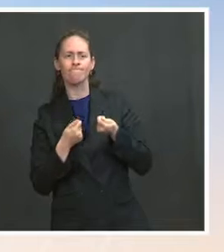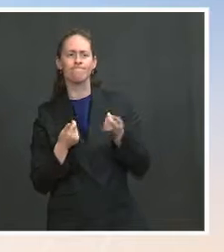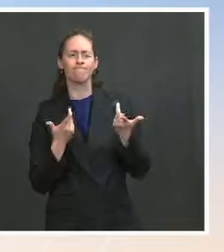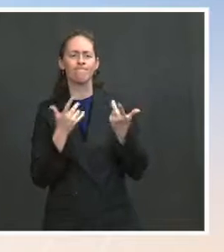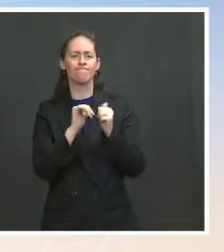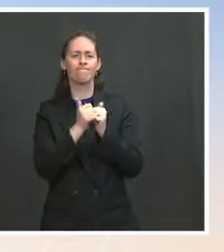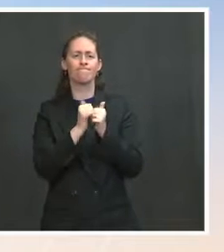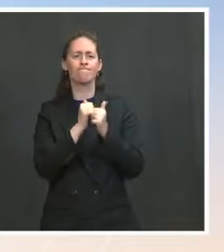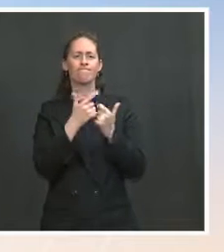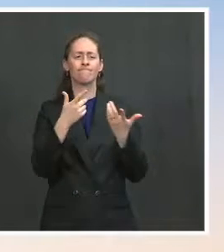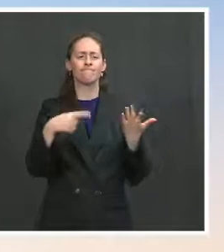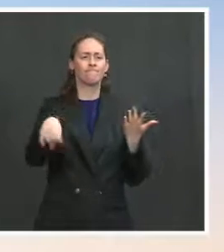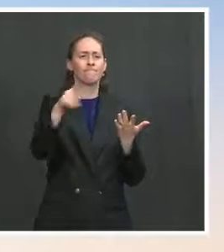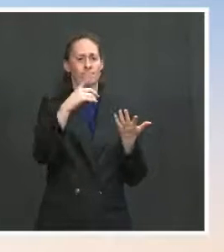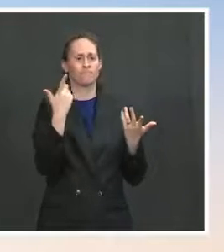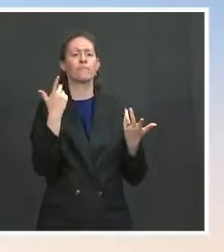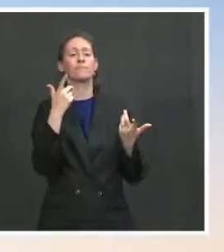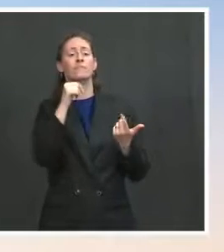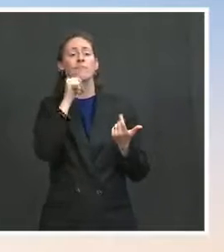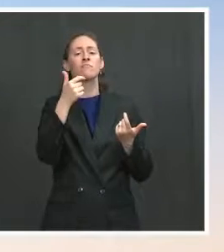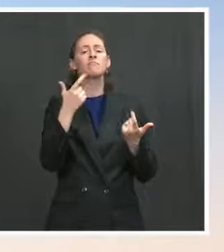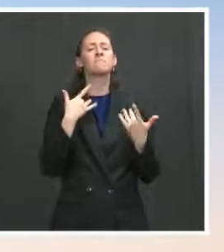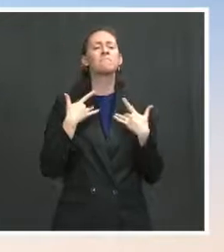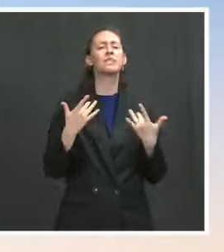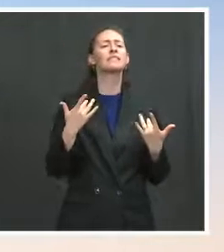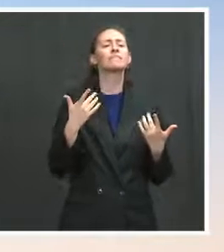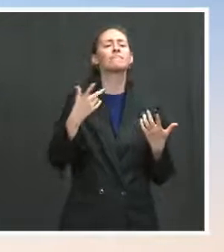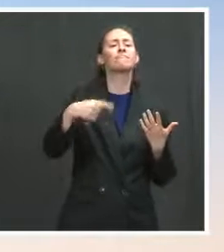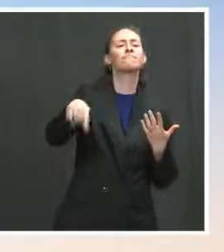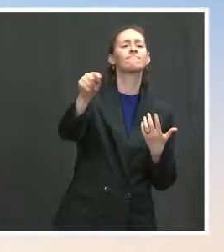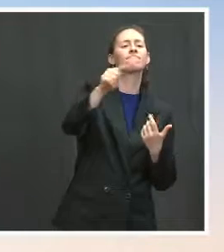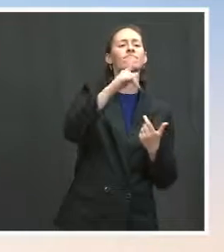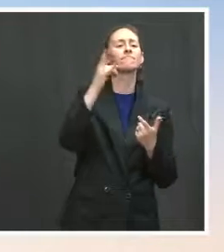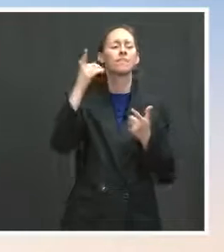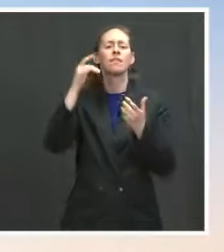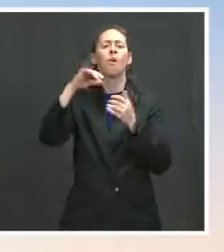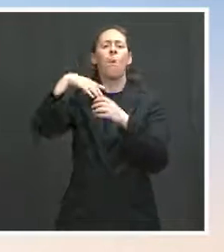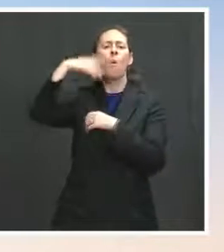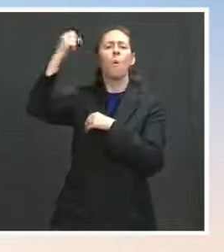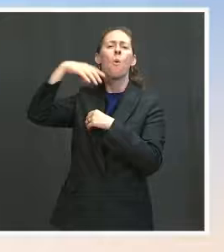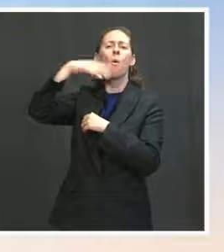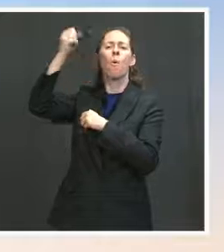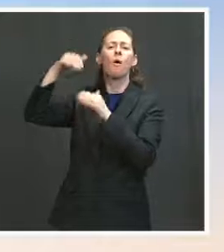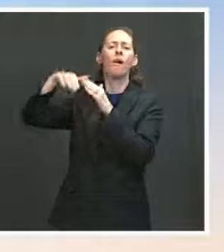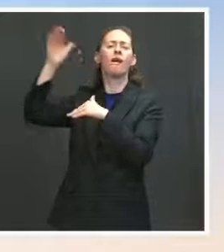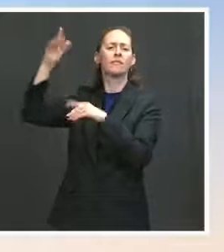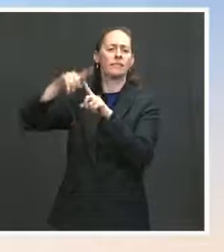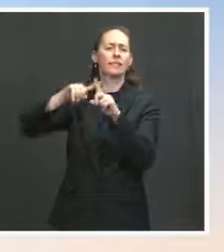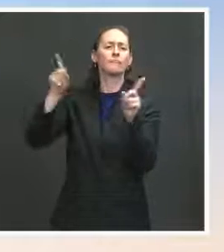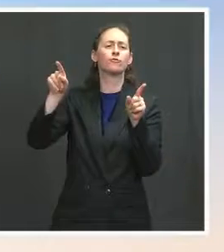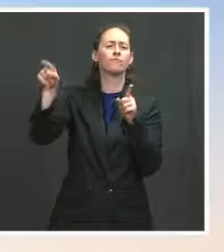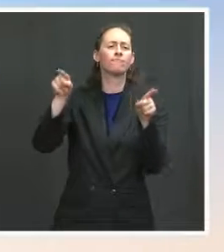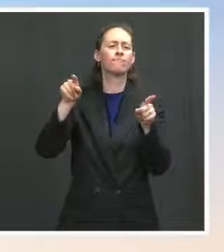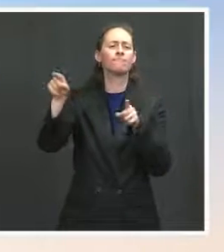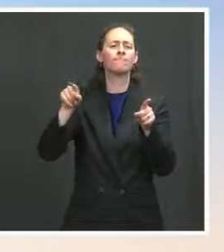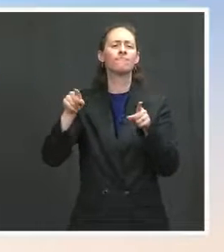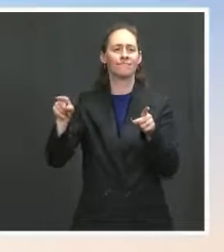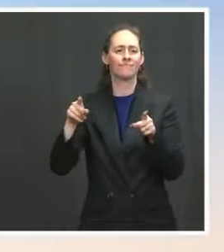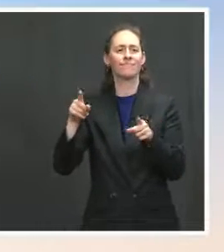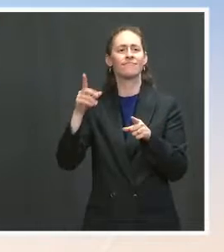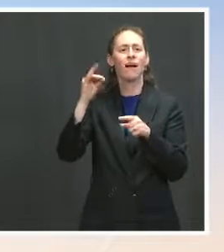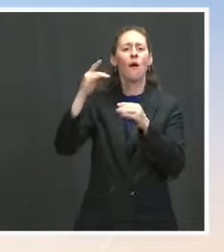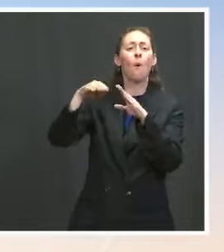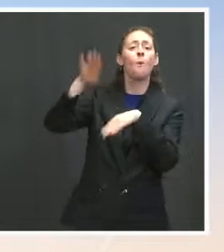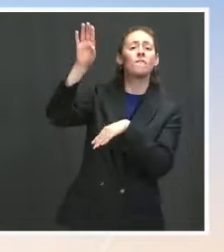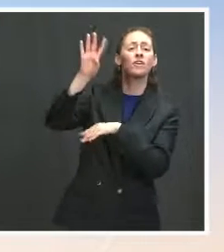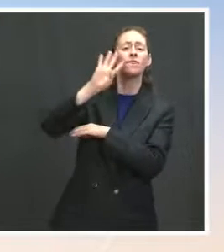highest percentage rate. People over 65, there's a huge percentage of people who have received their first and even second doses, and even over 40, it's quite a high